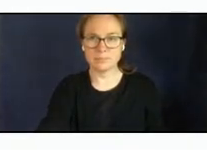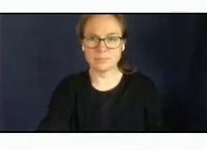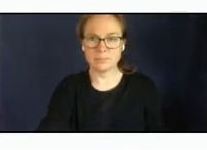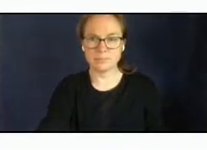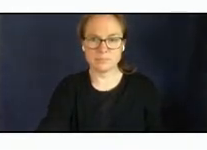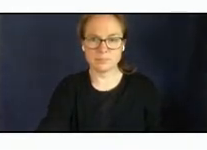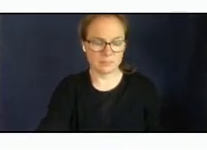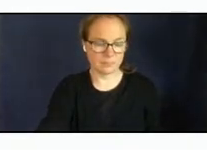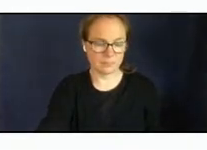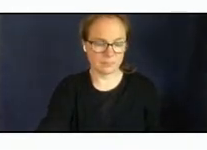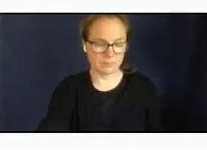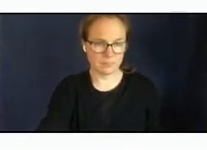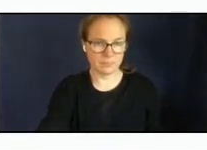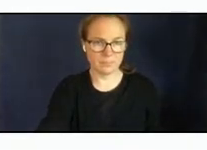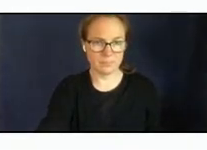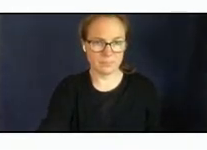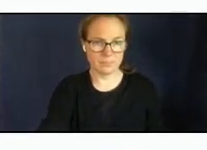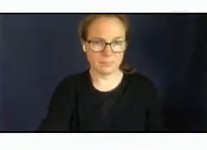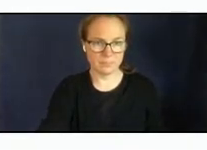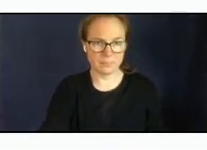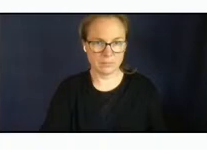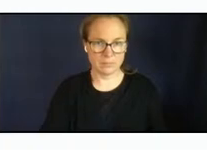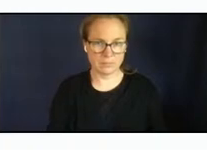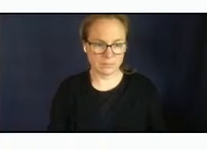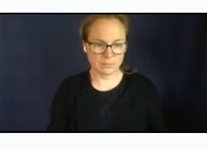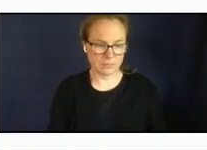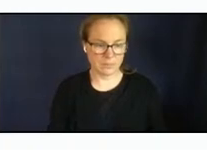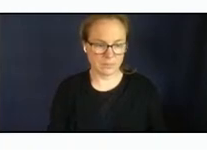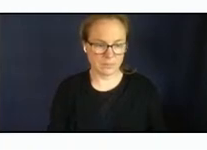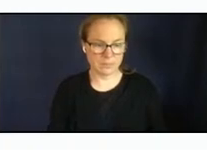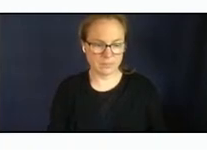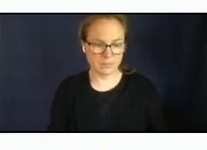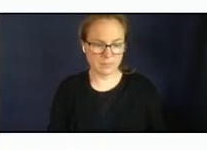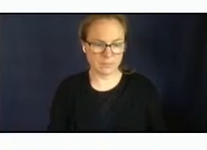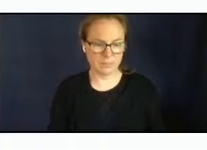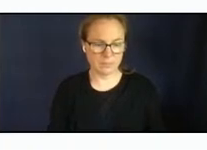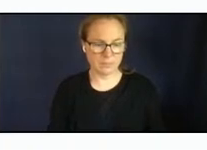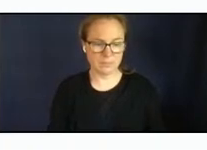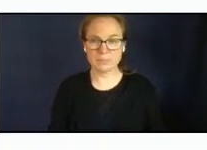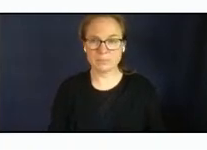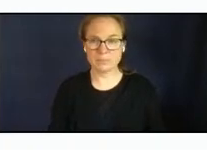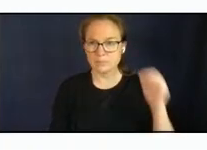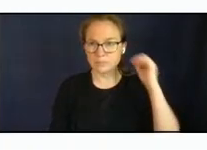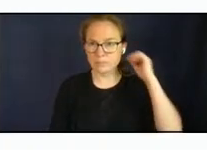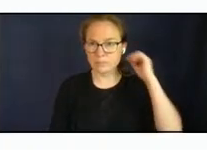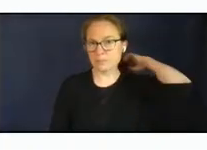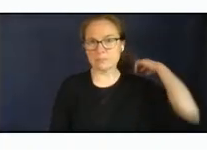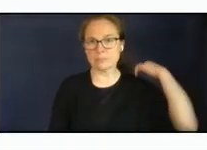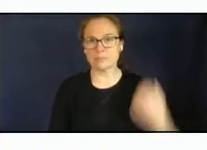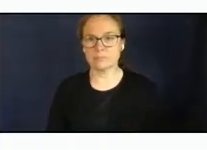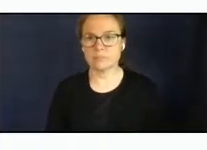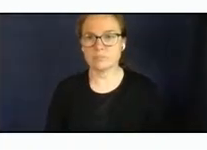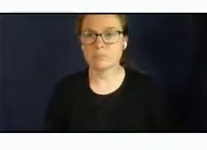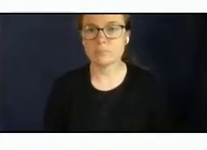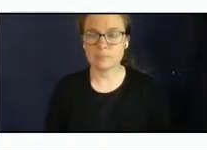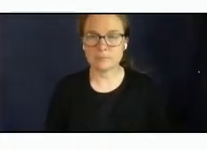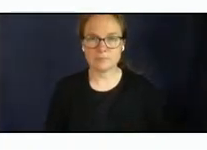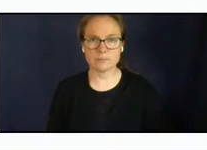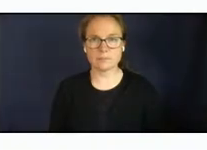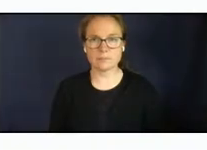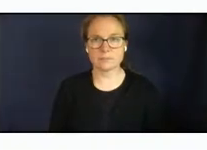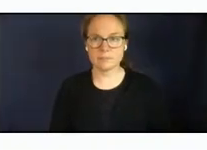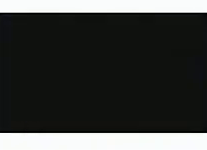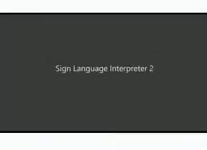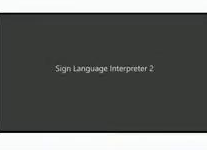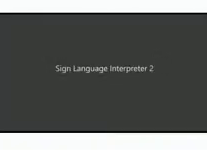I don't disagree that the Faculty Senate makes their recommendations and as a board, we take them into account.